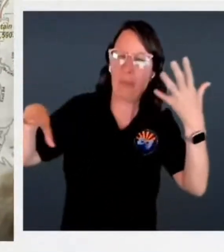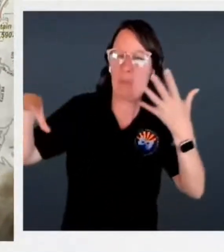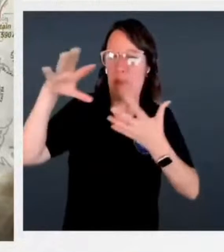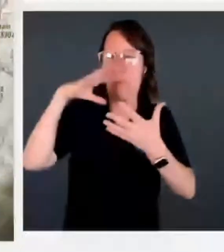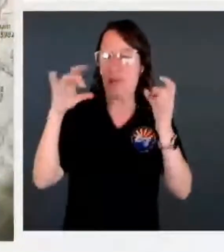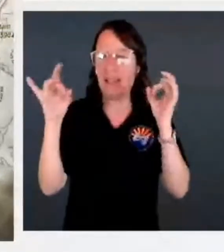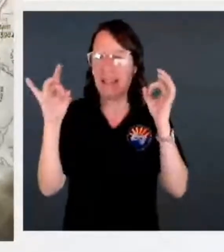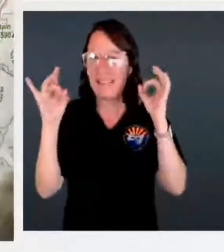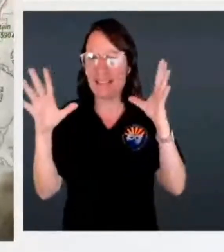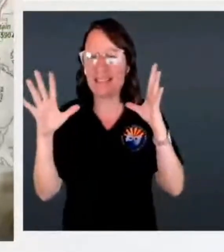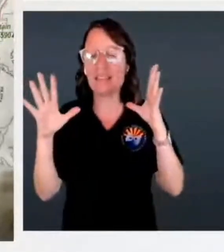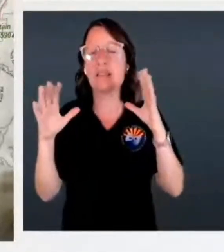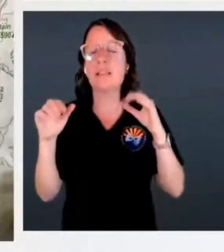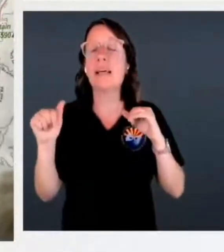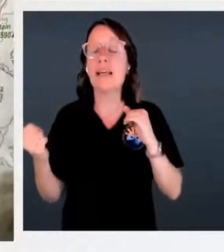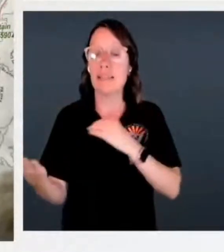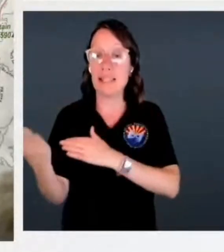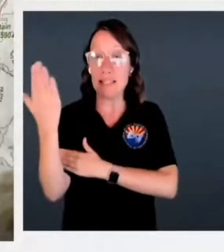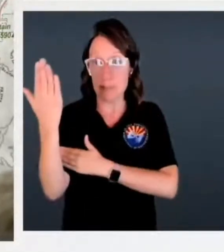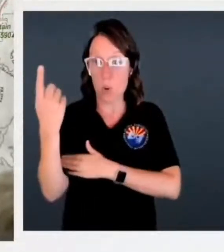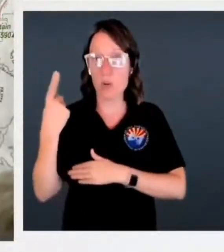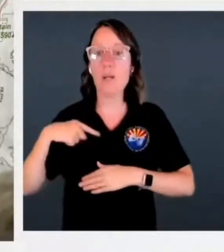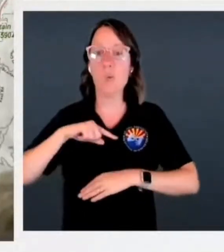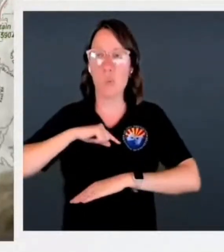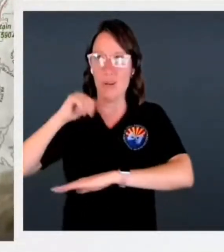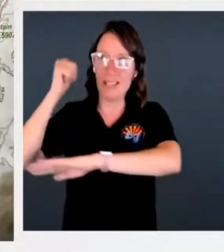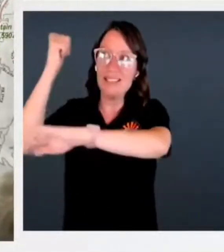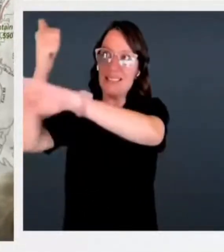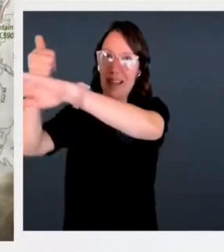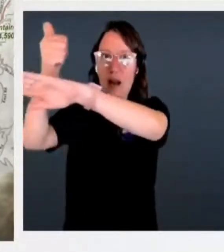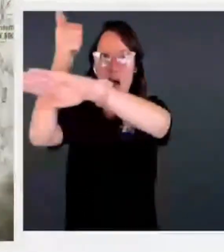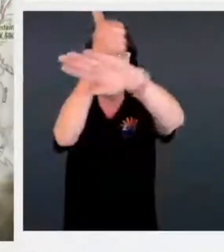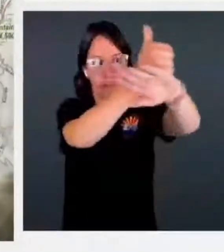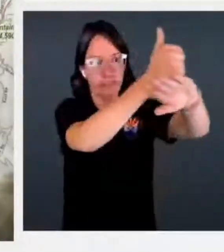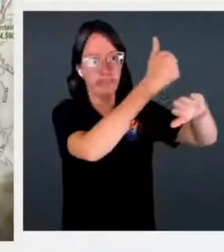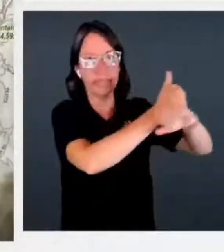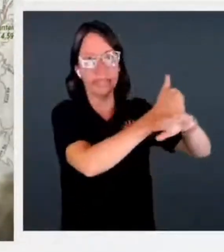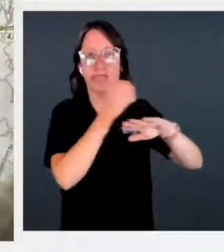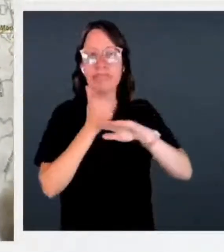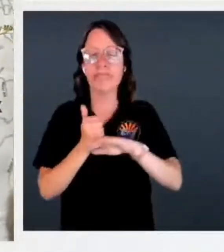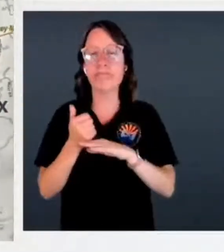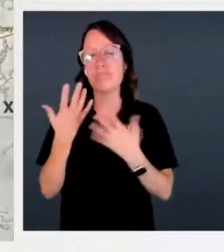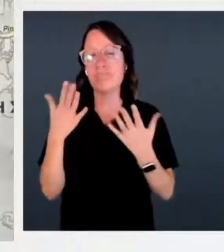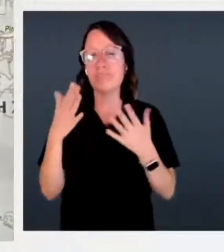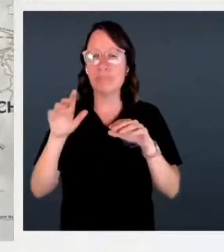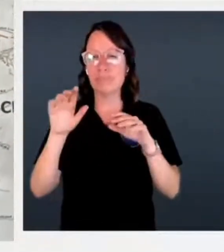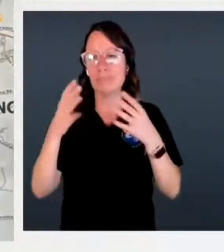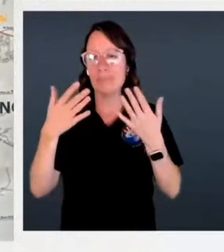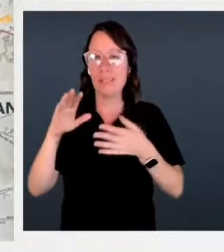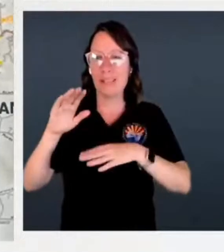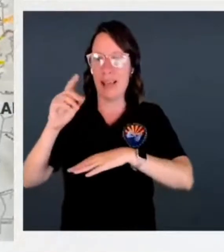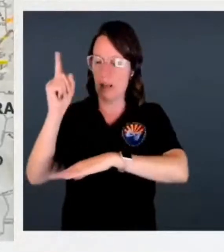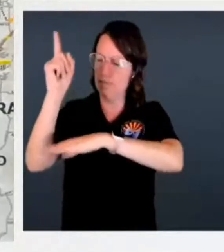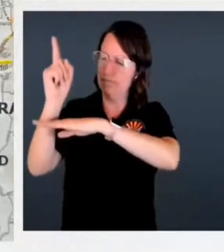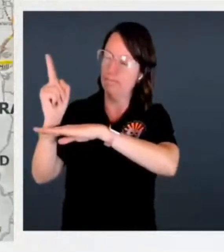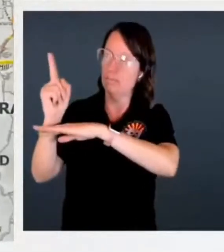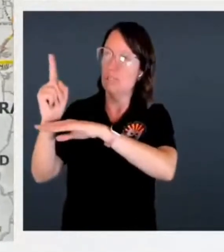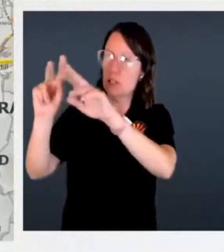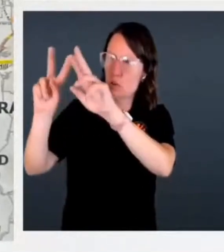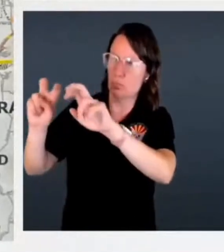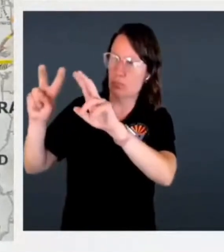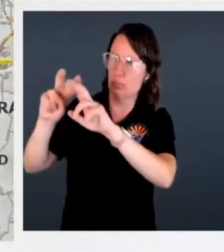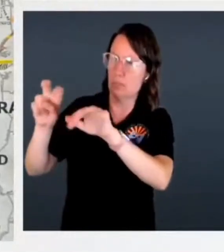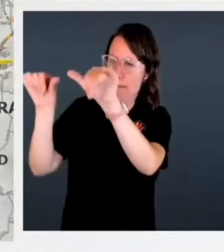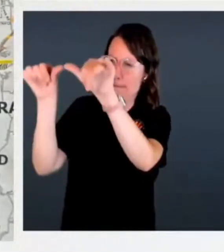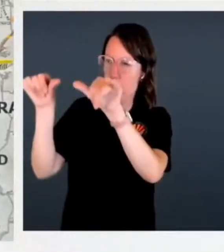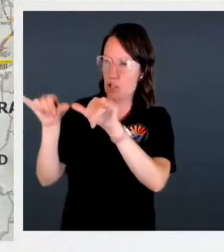EBAMs. Don't ask me what that stands for. I know it's something neat, but it's basically our air quality measurements. And what that does is that